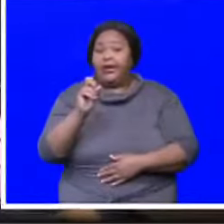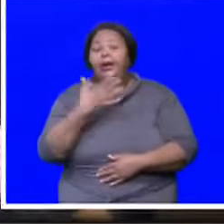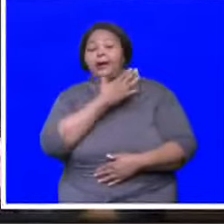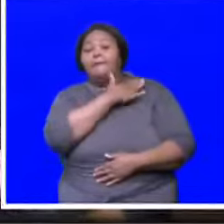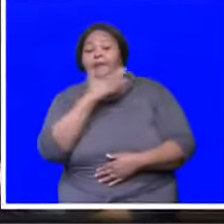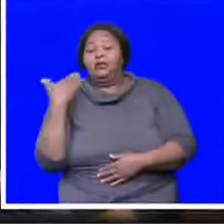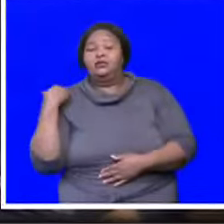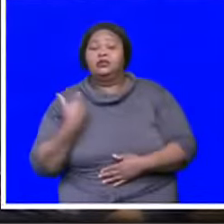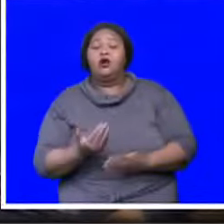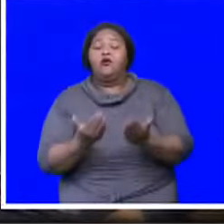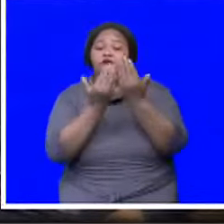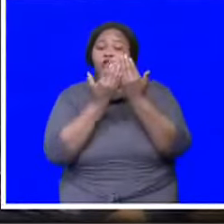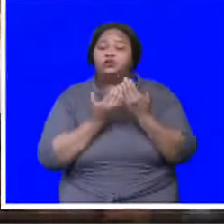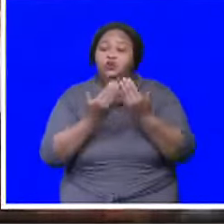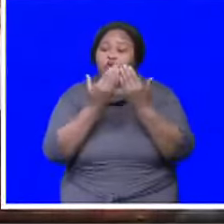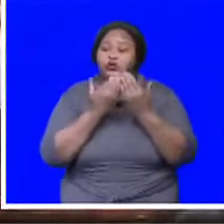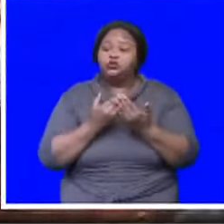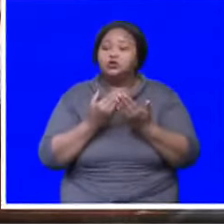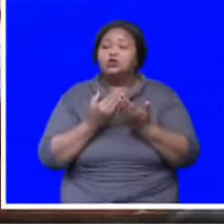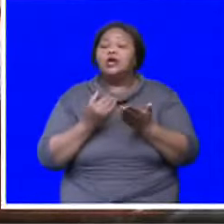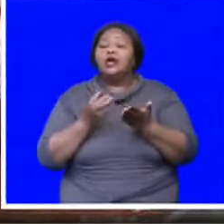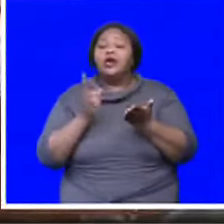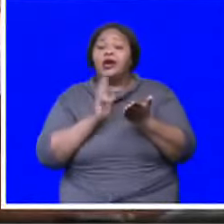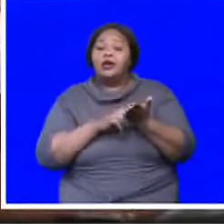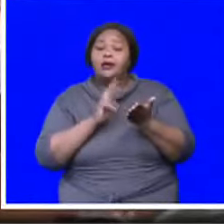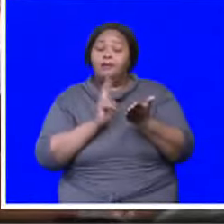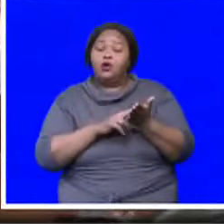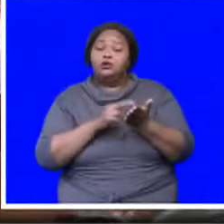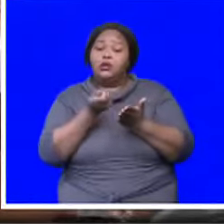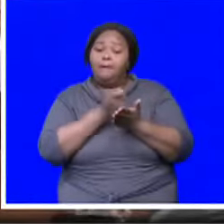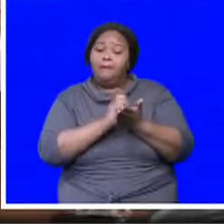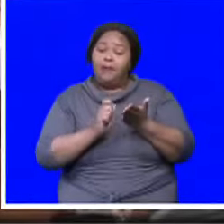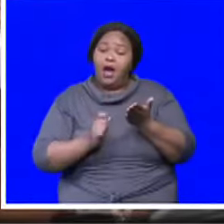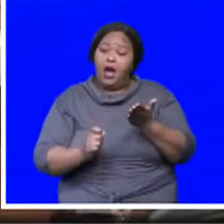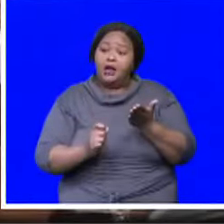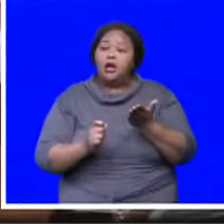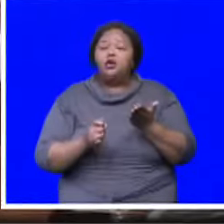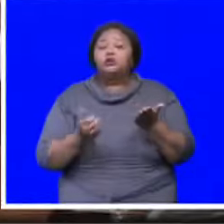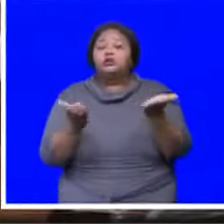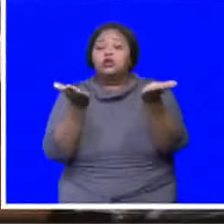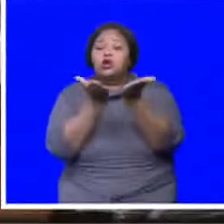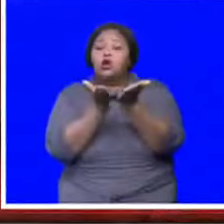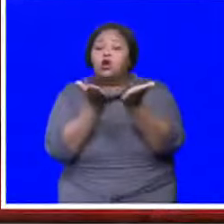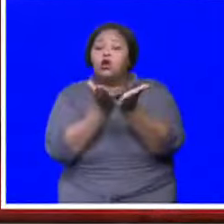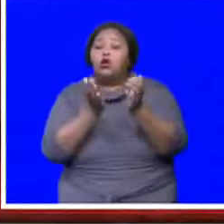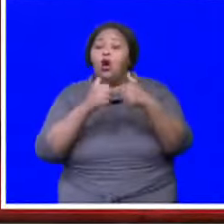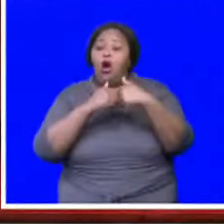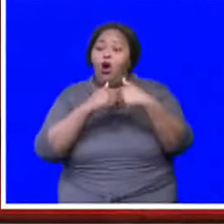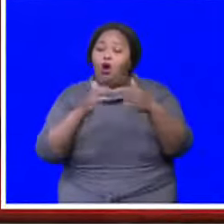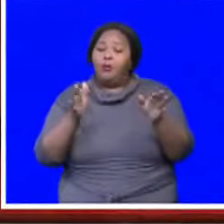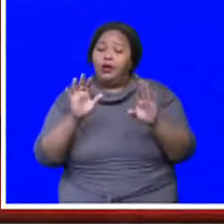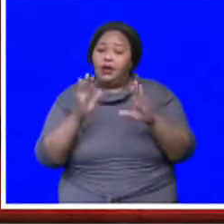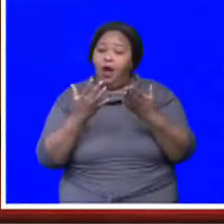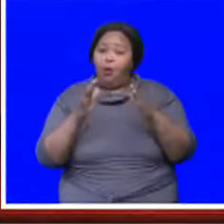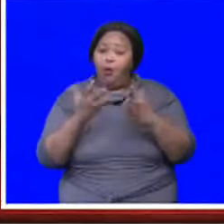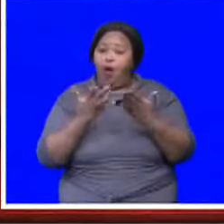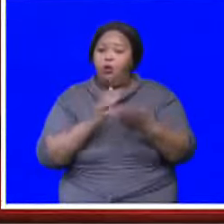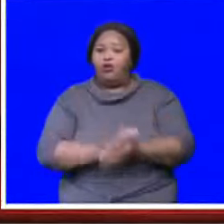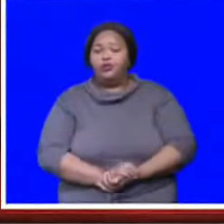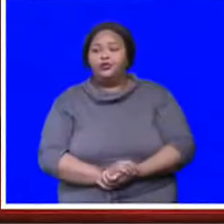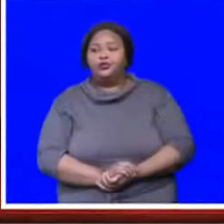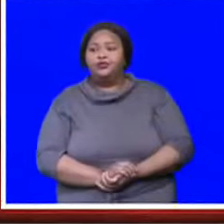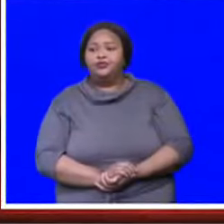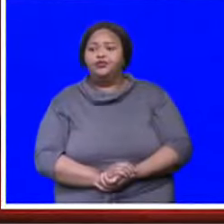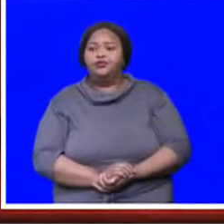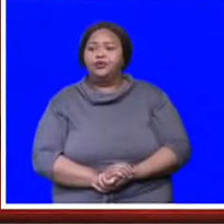and Training to table a report on her ministry's preparedness plan on schools opening. The motion